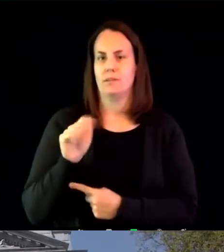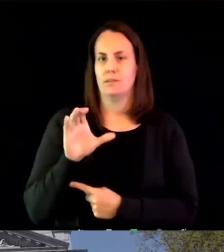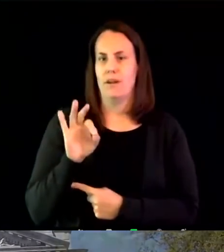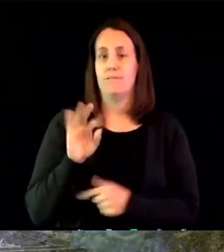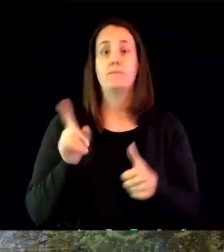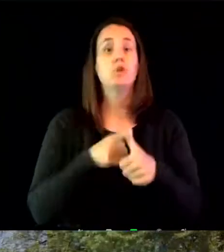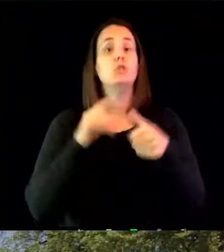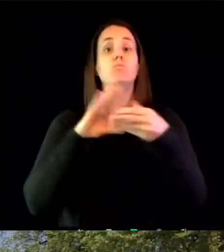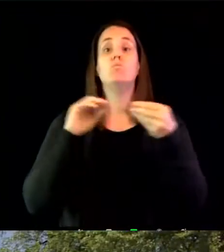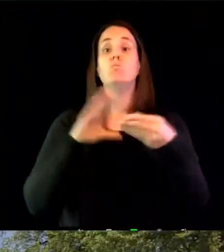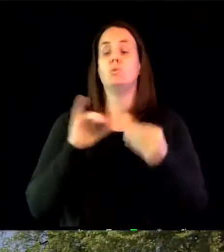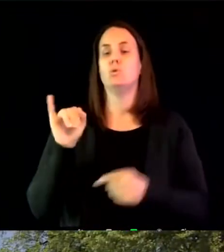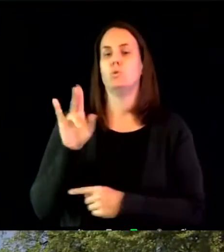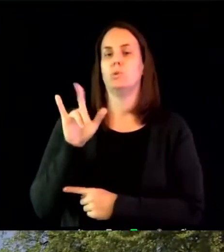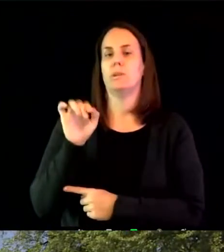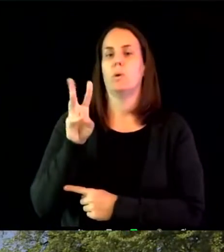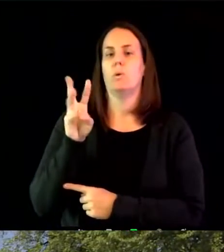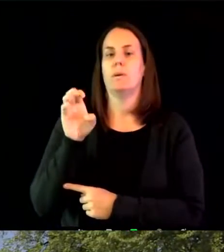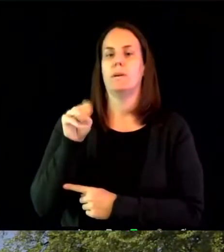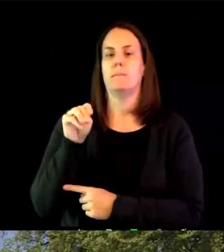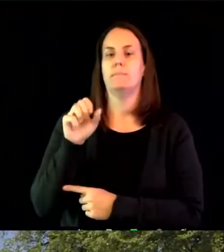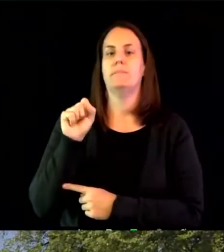Dyke.